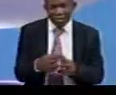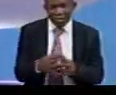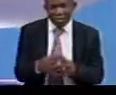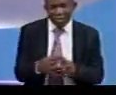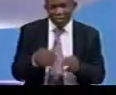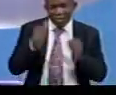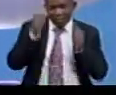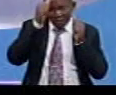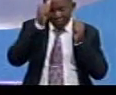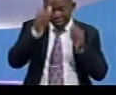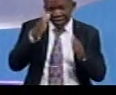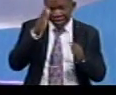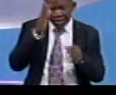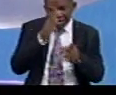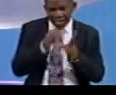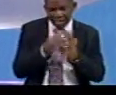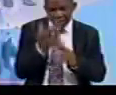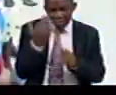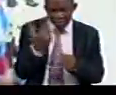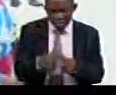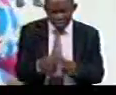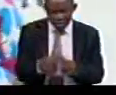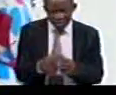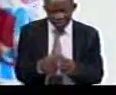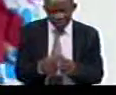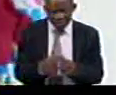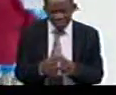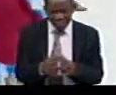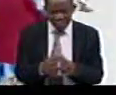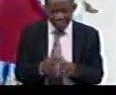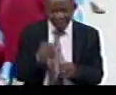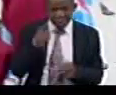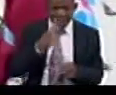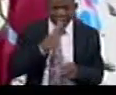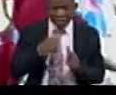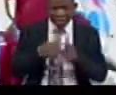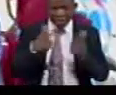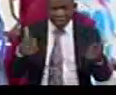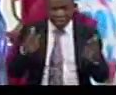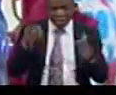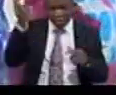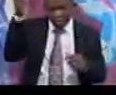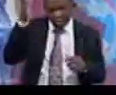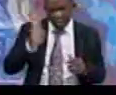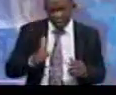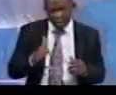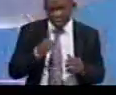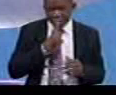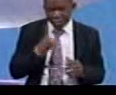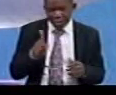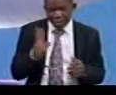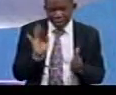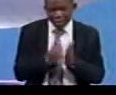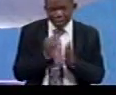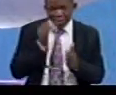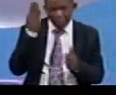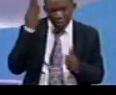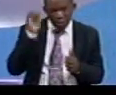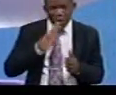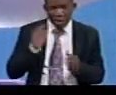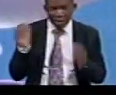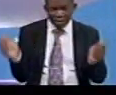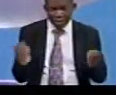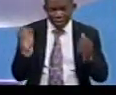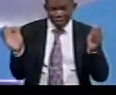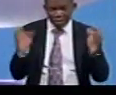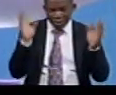the name of Jesus. You are a great God indeed. That's why we are celebrating. Great things you